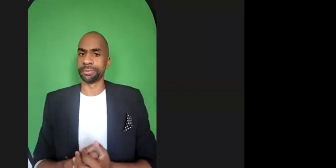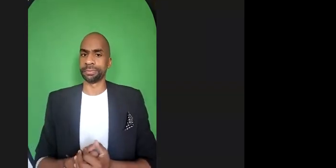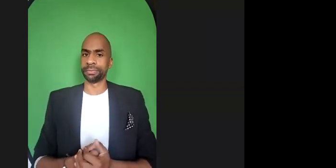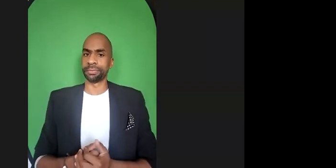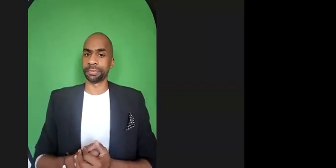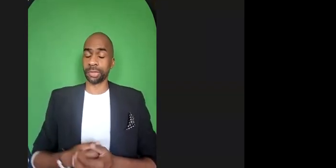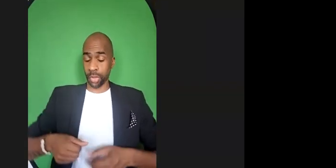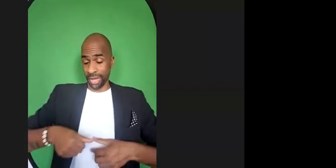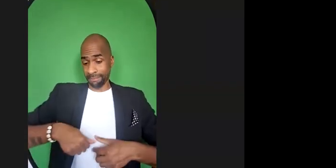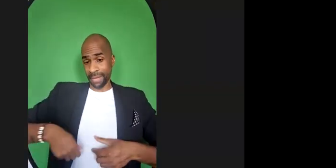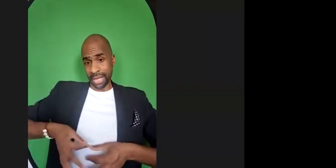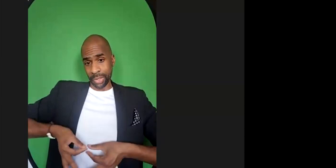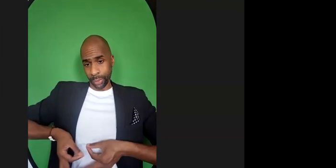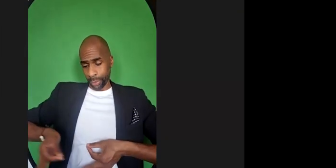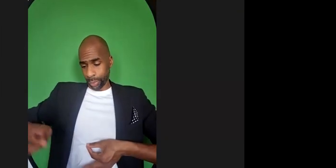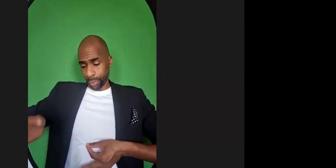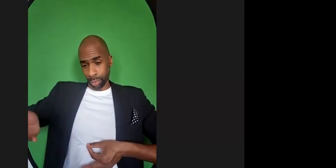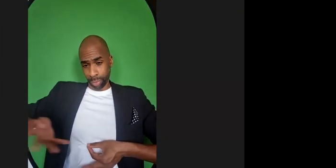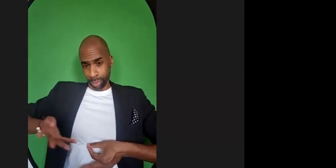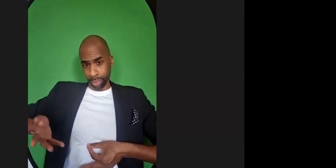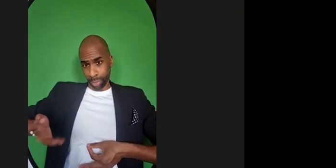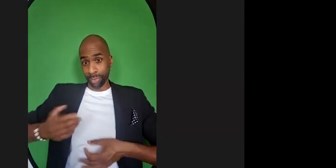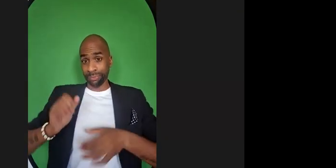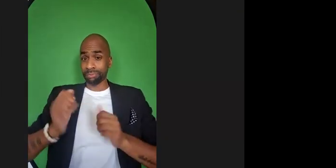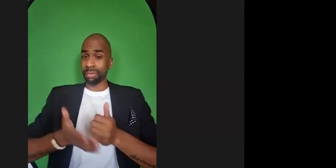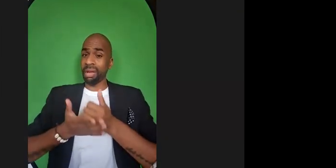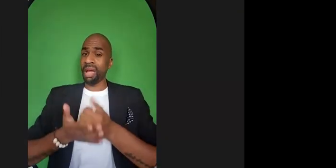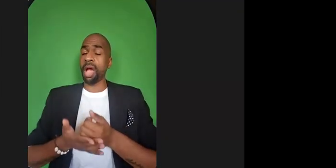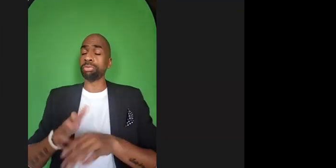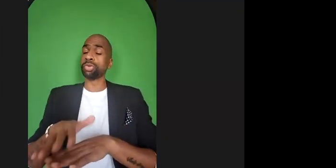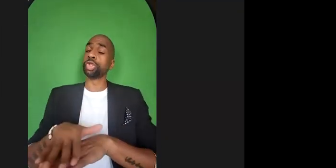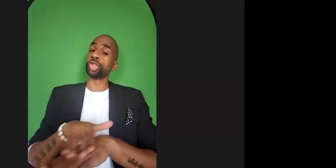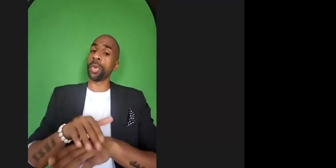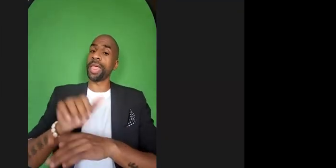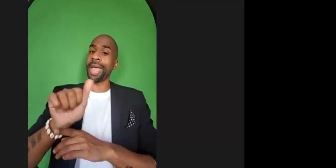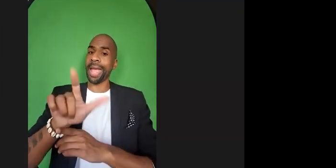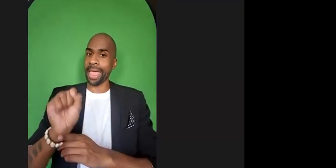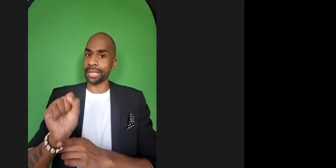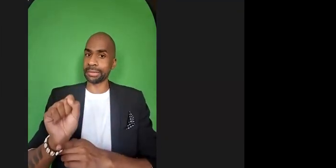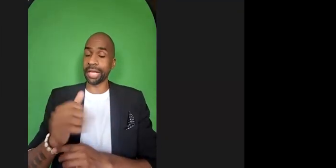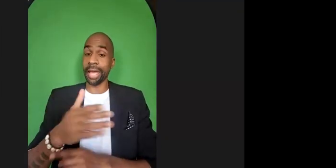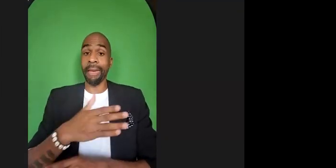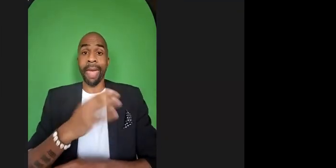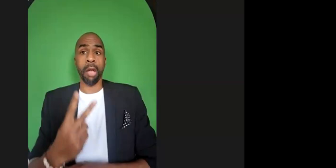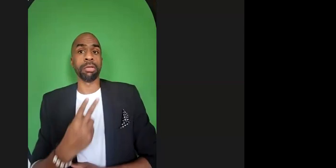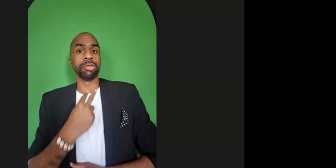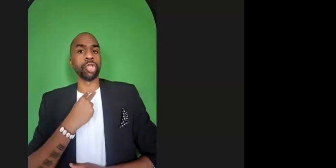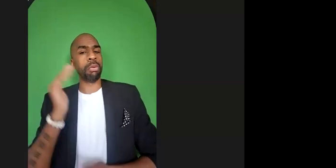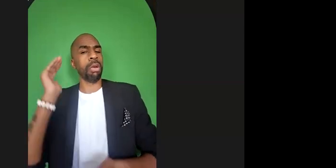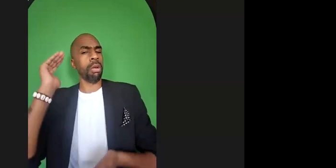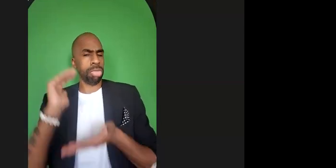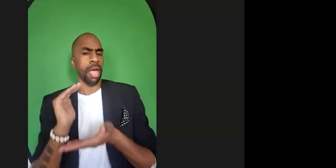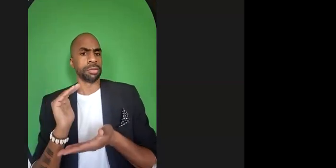or prevent the accelerated progression. And also minimize the aspiration pneumonia.